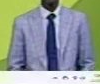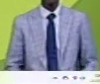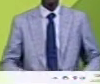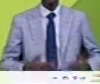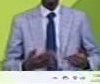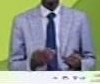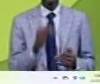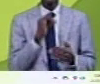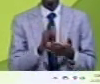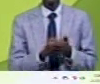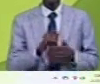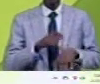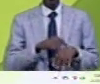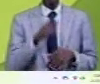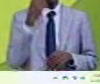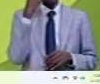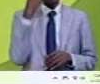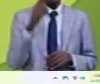please.